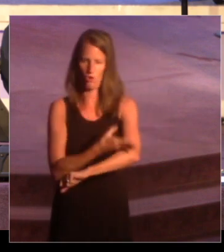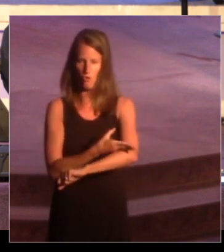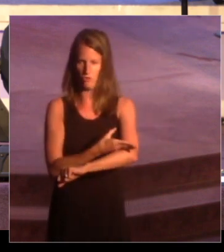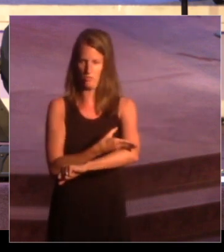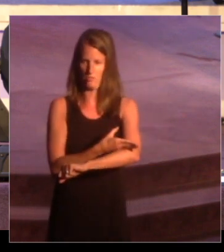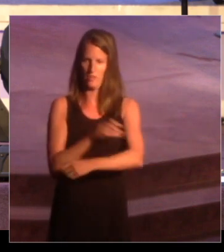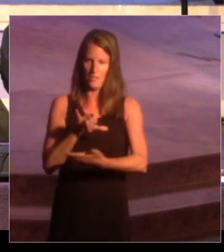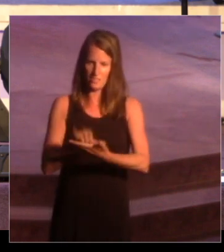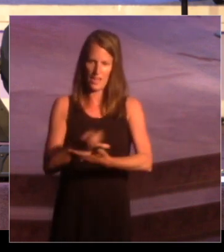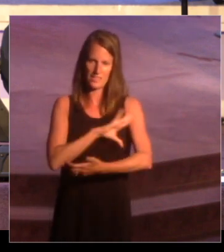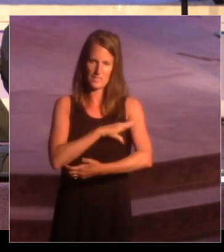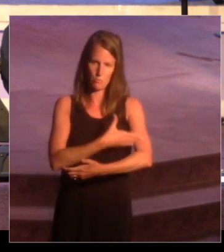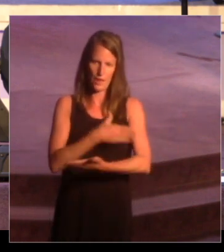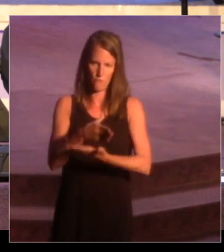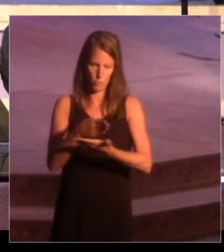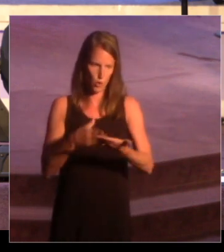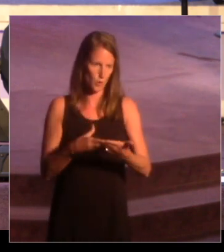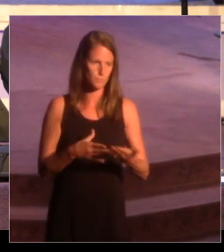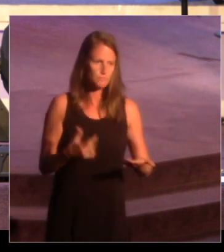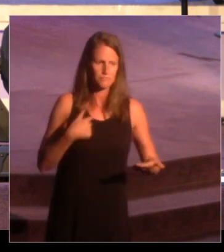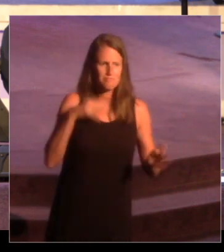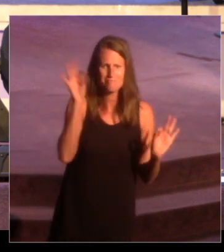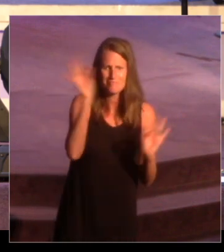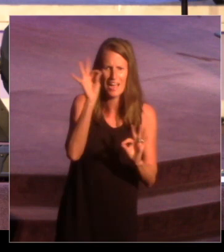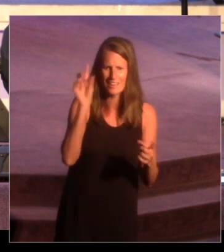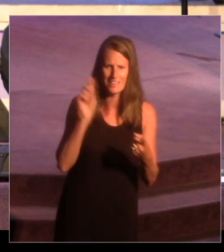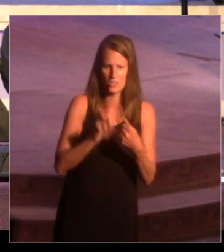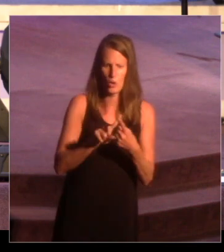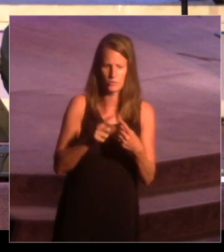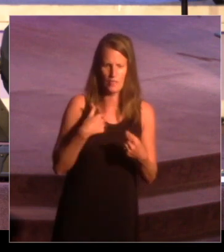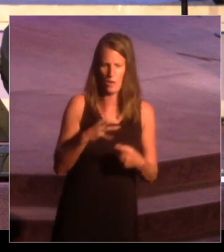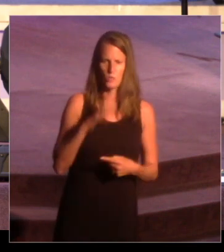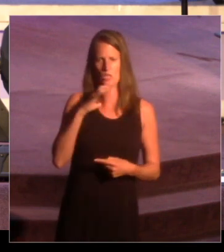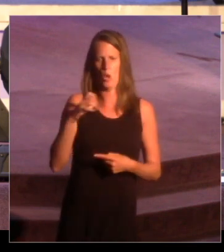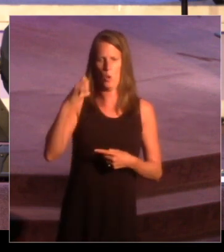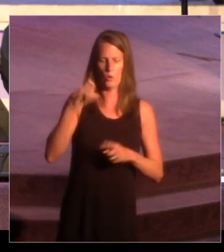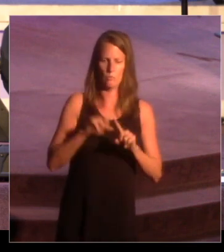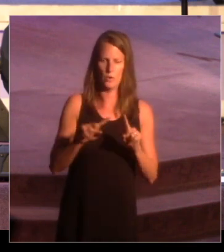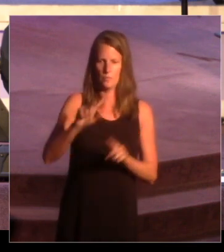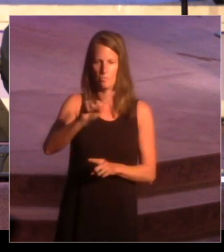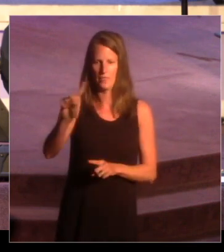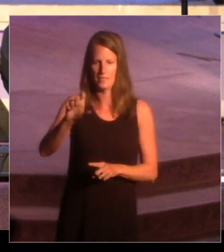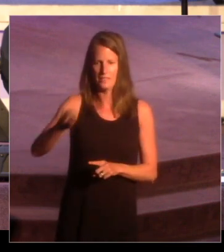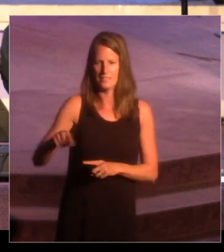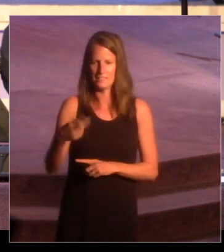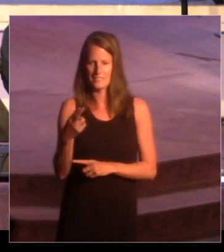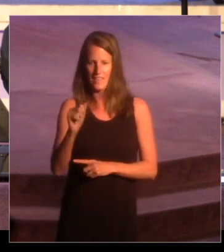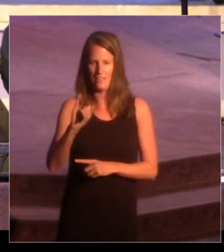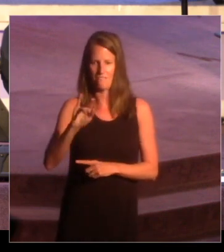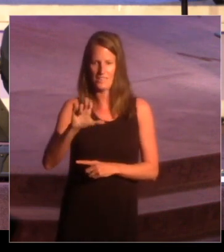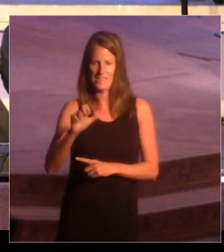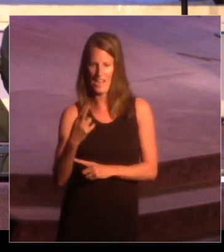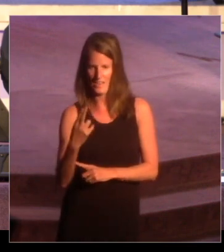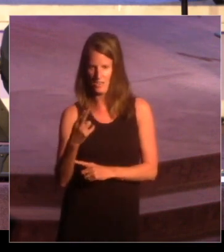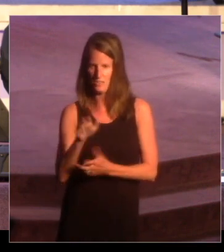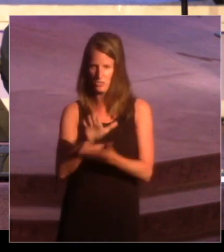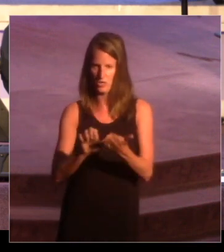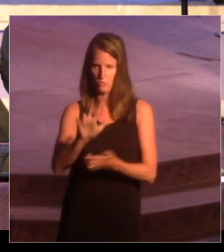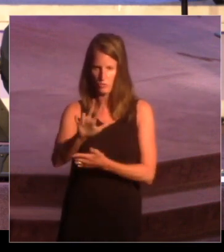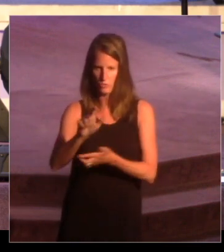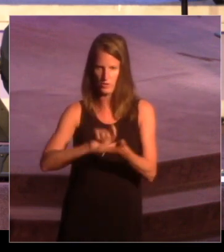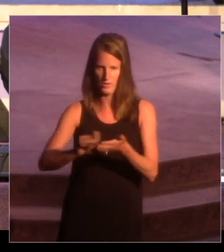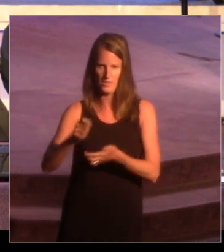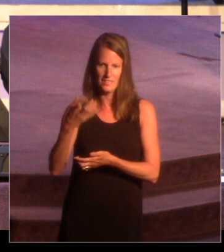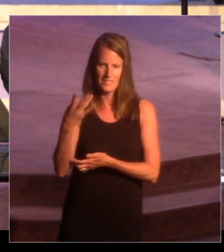And what's really, there's this little verse that I didn't know until later in life. Zephaniah 3:17. It's not just us who